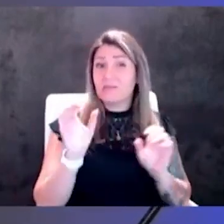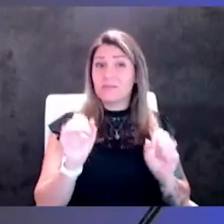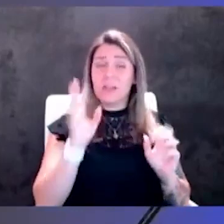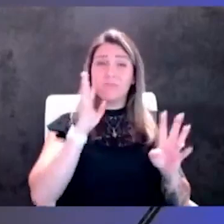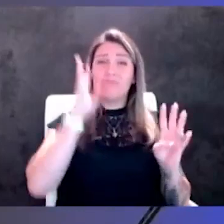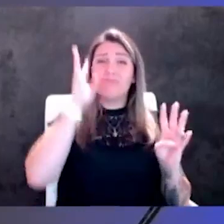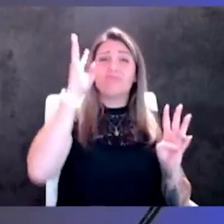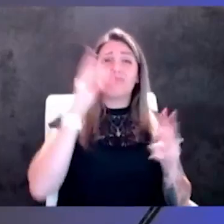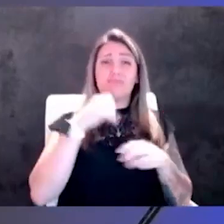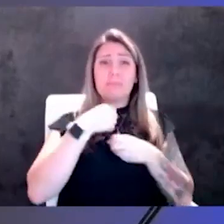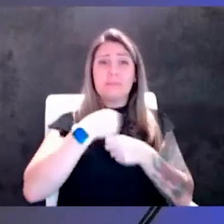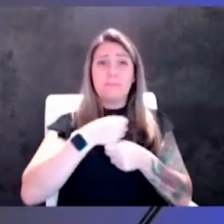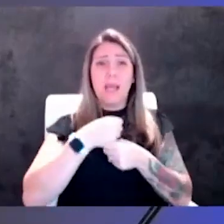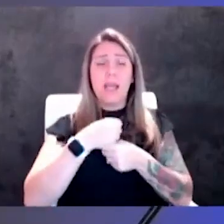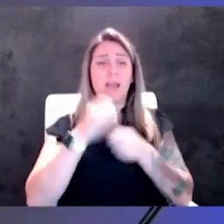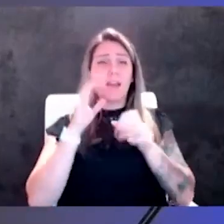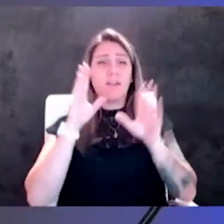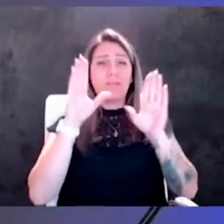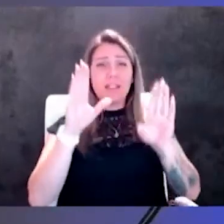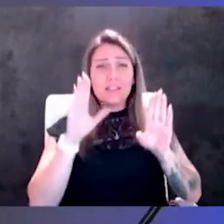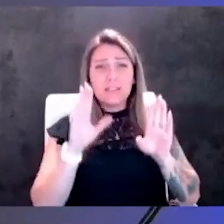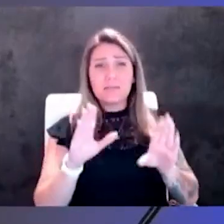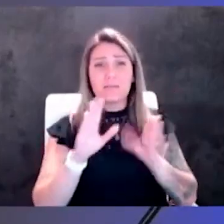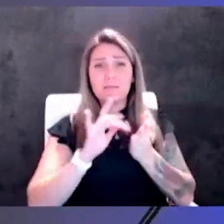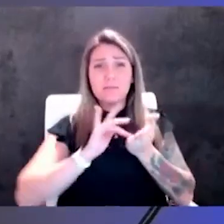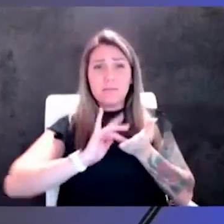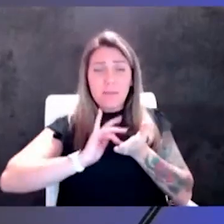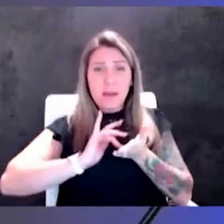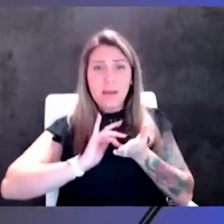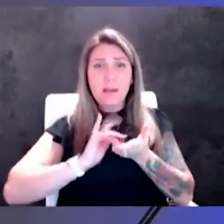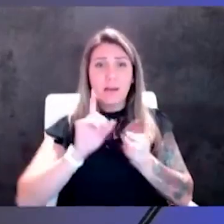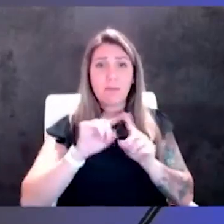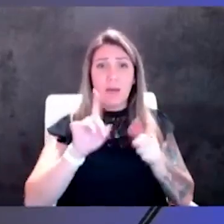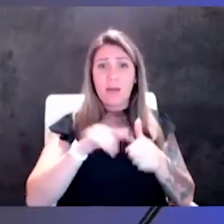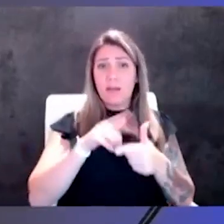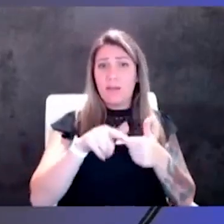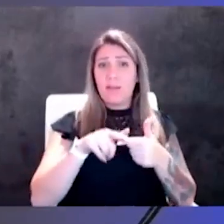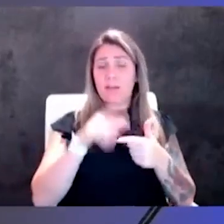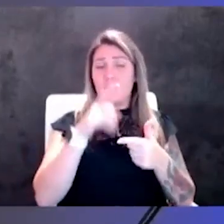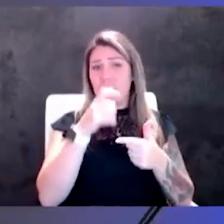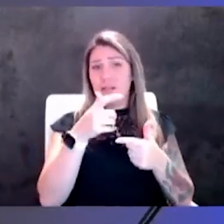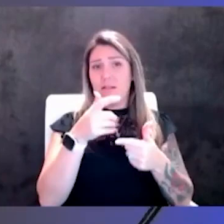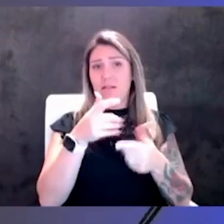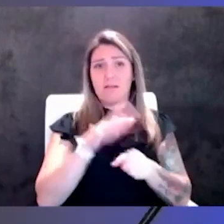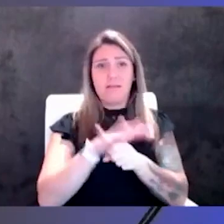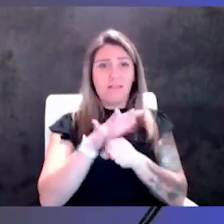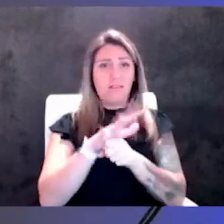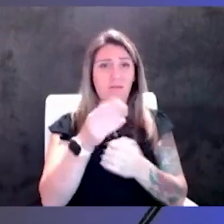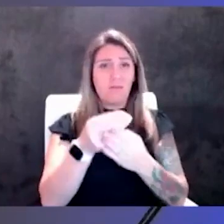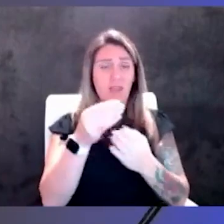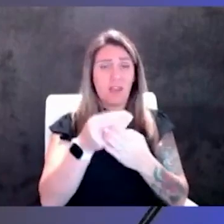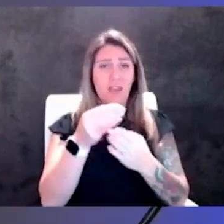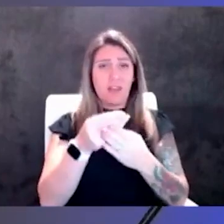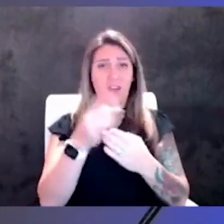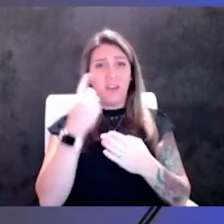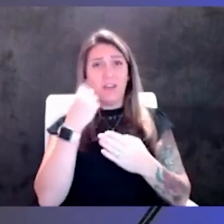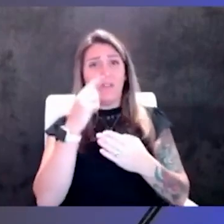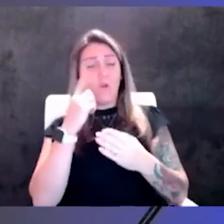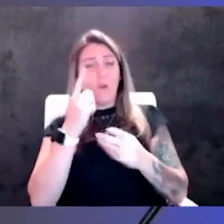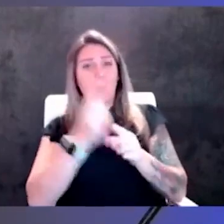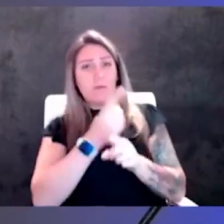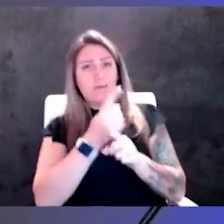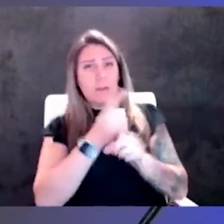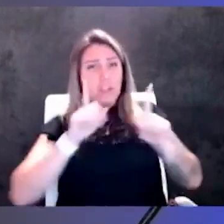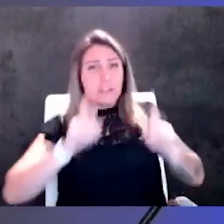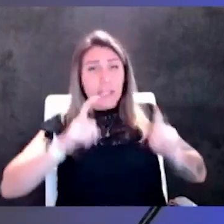these fantastic drugs, but then don't have the money to put them through the rigorous testing that drugs have to